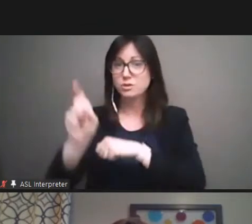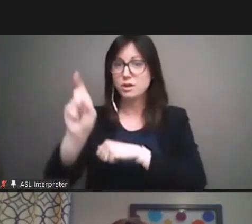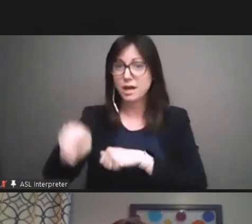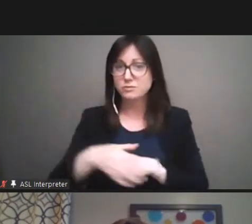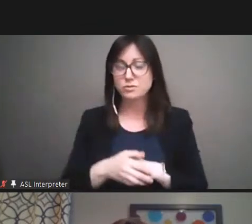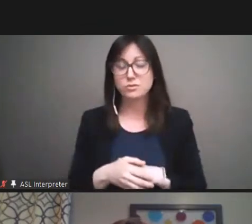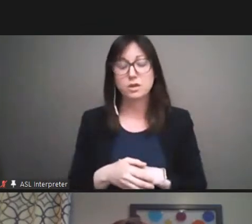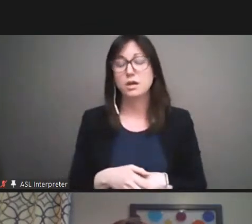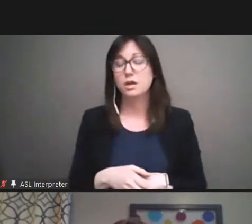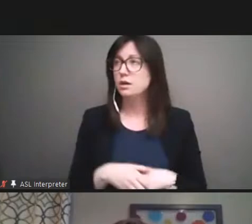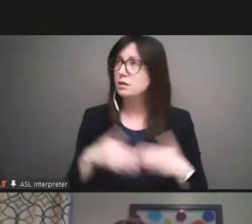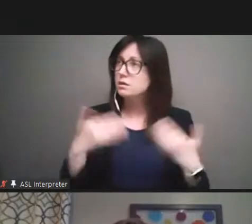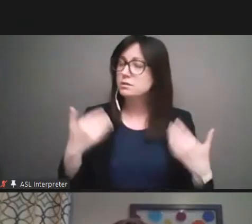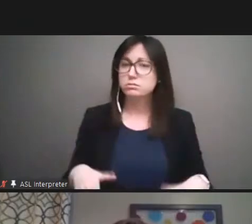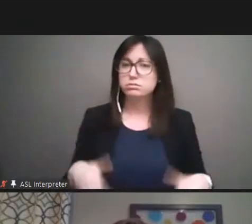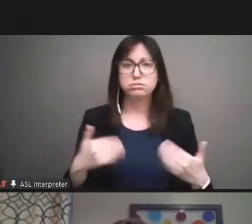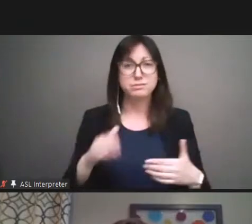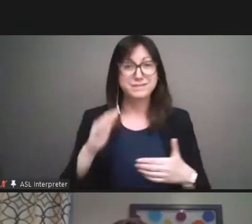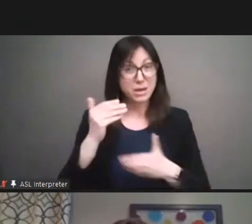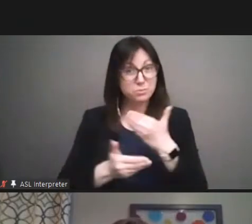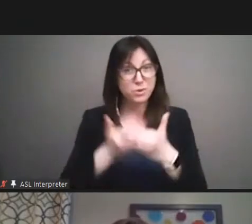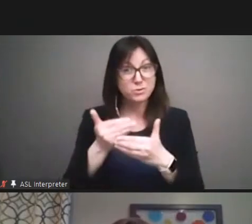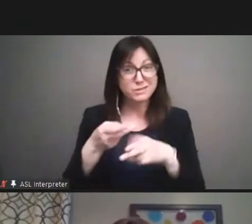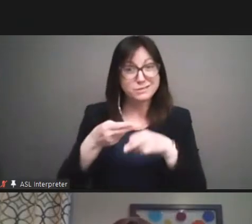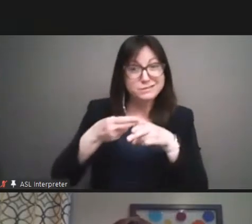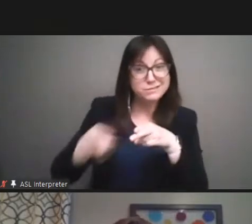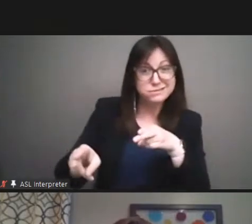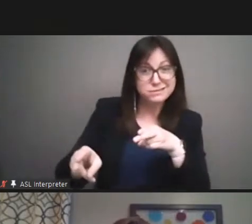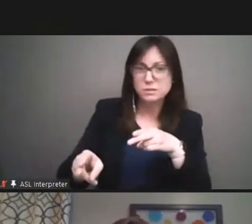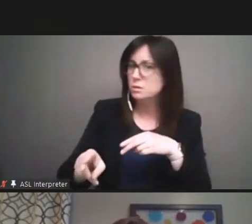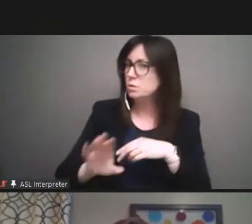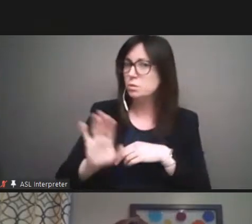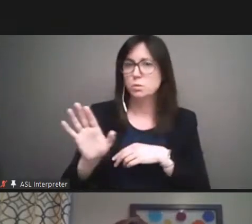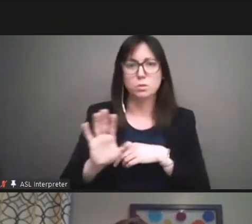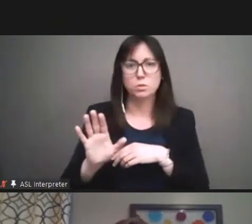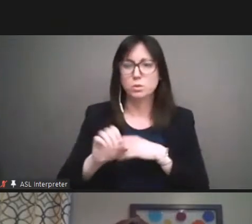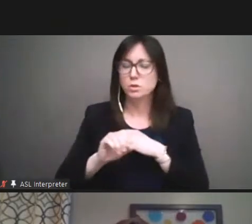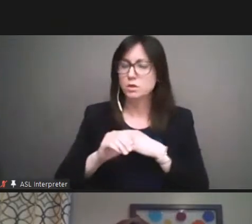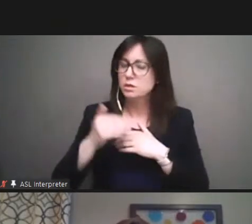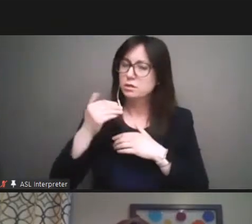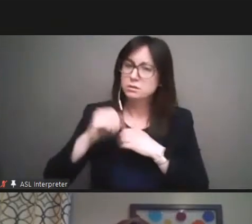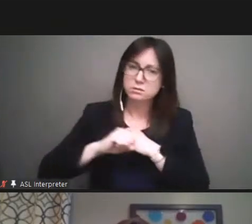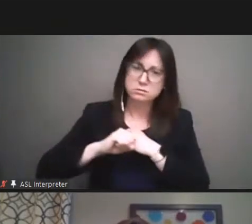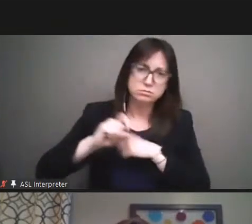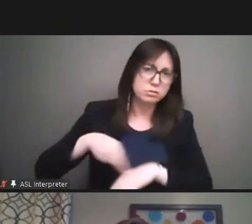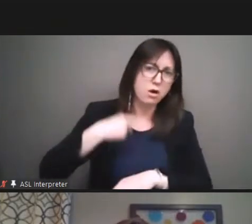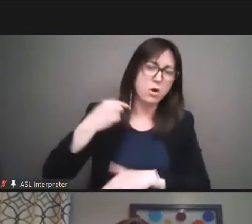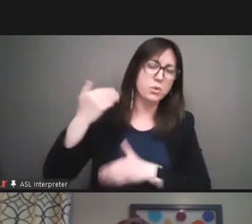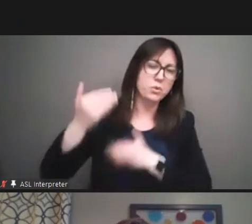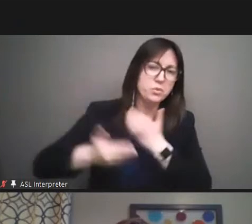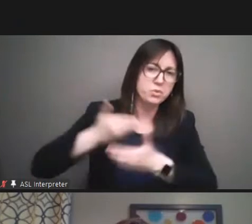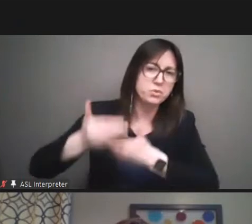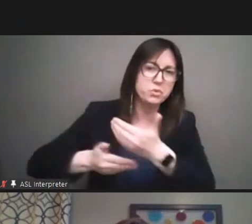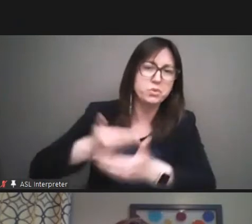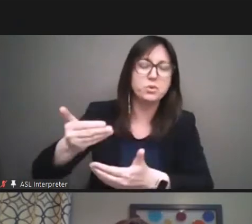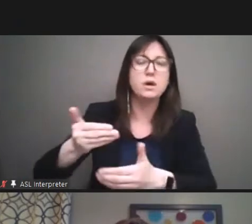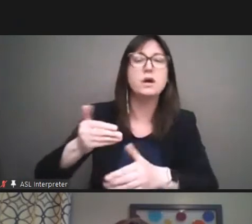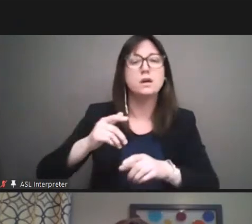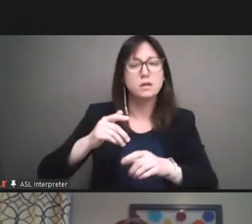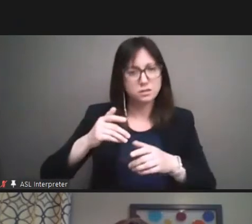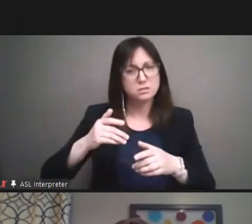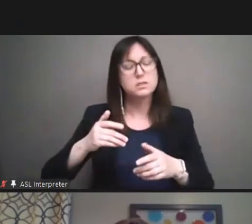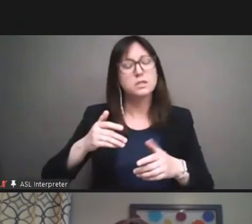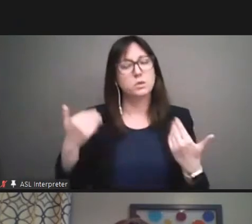and arduous process, but there's still, I think, great strides that need to